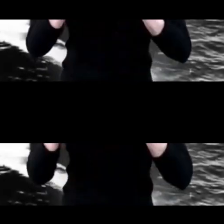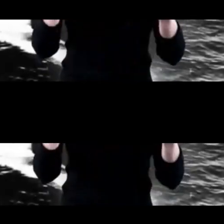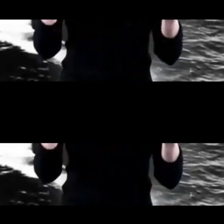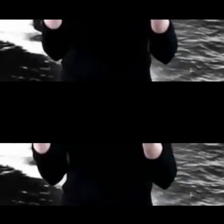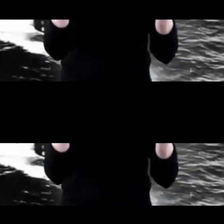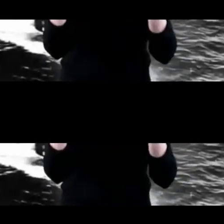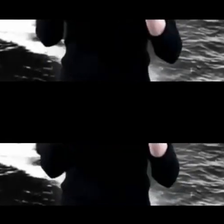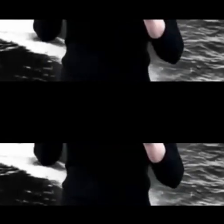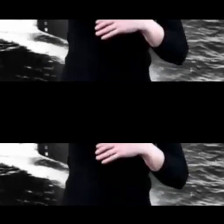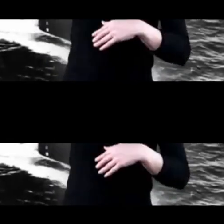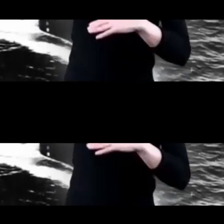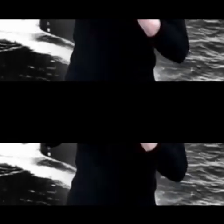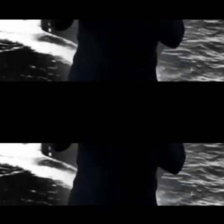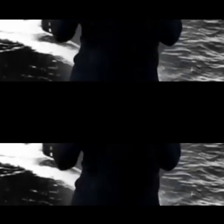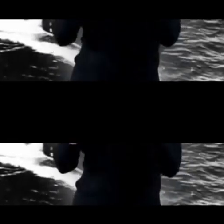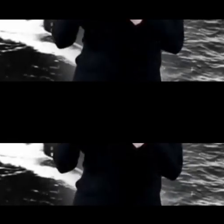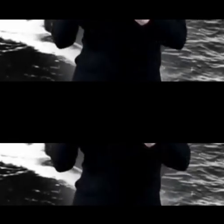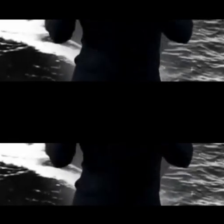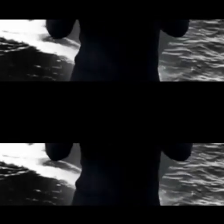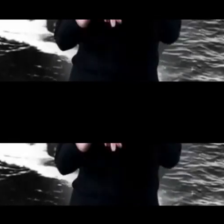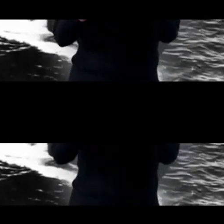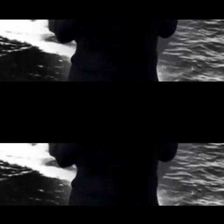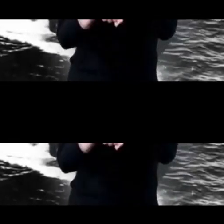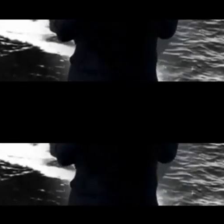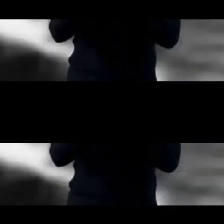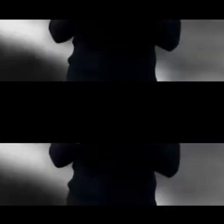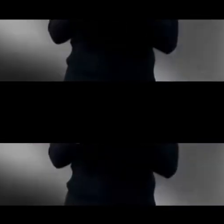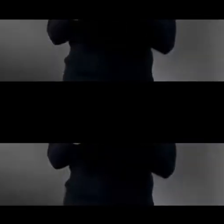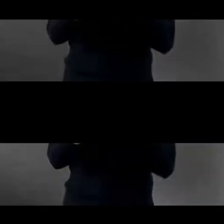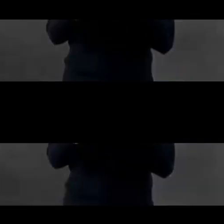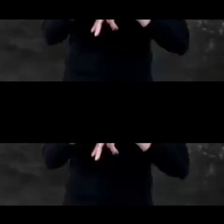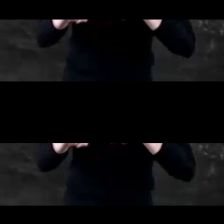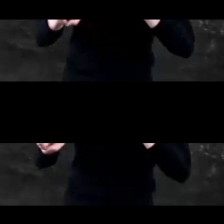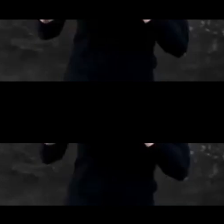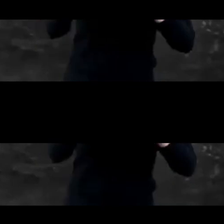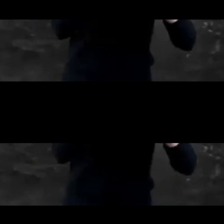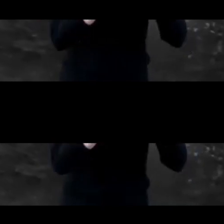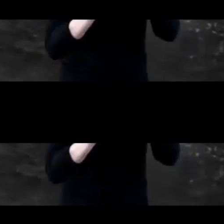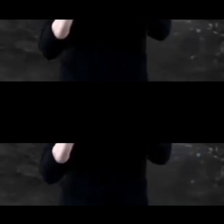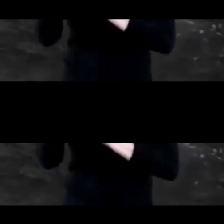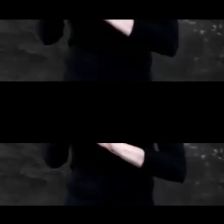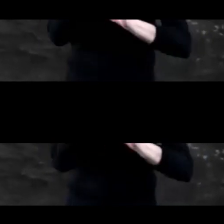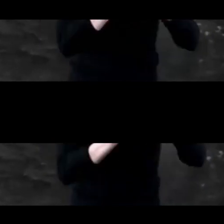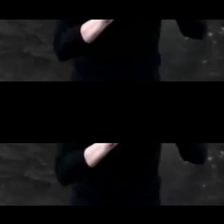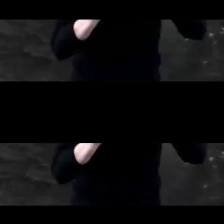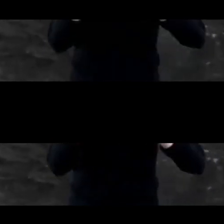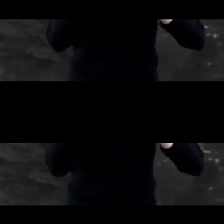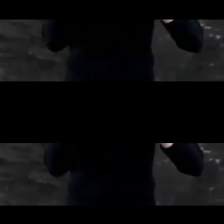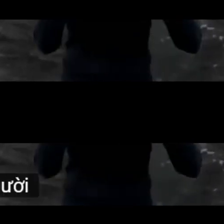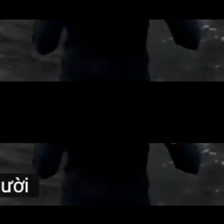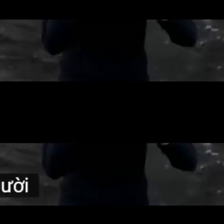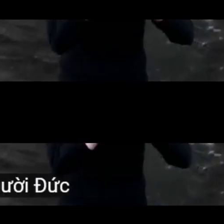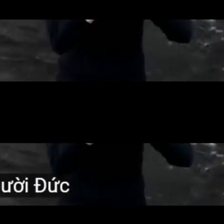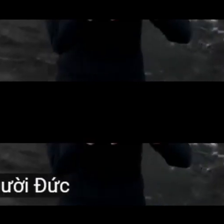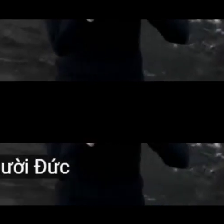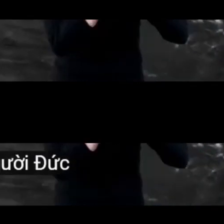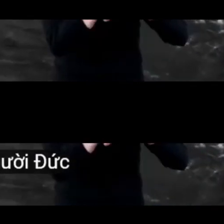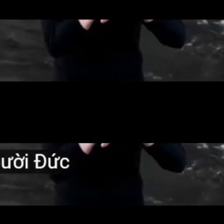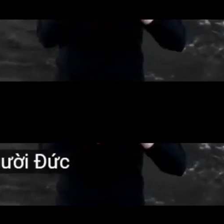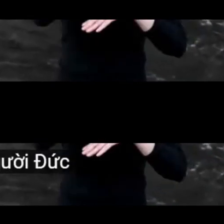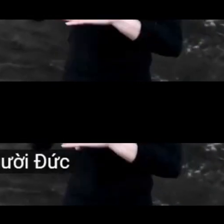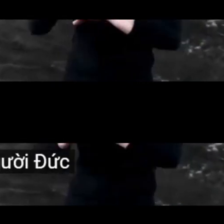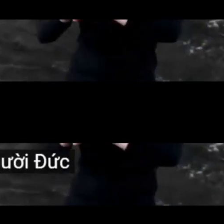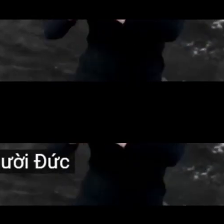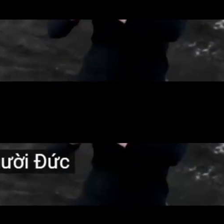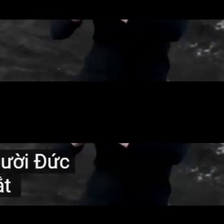During the war, German submarines, or U-boats, patrolled and hunted in the waters around Great Britain. The Germans warned that